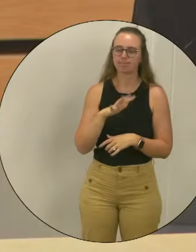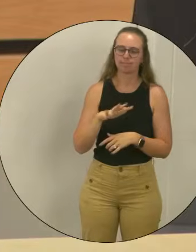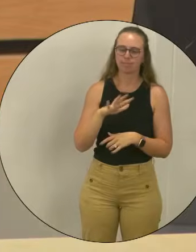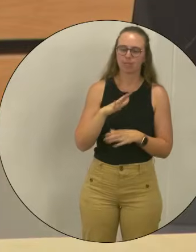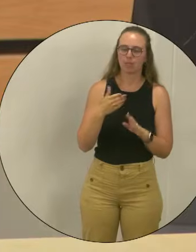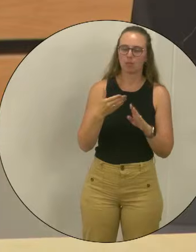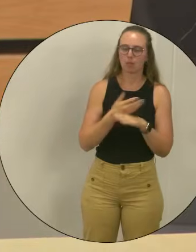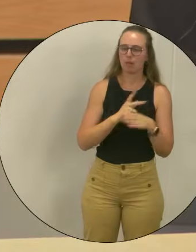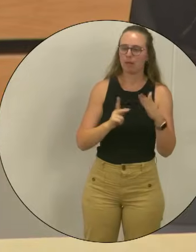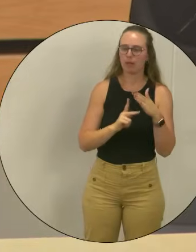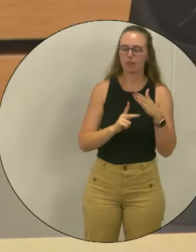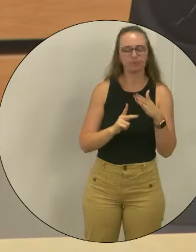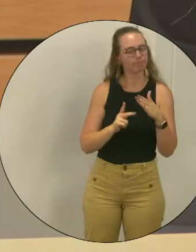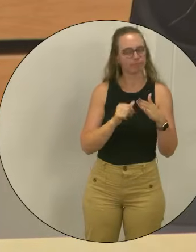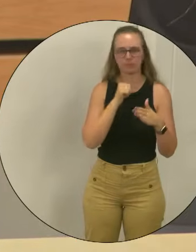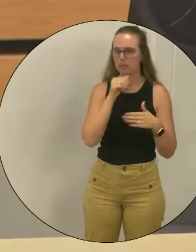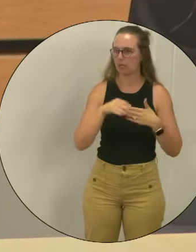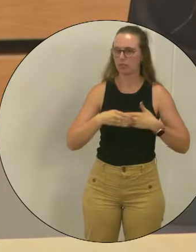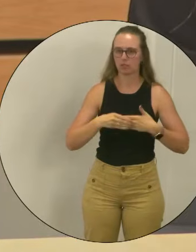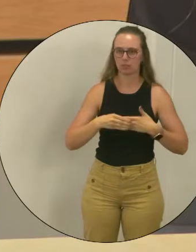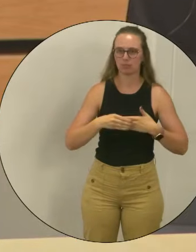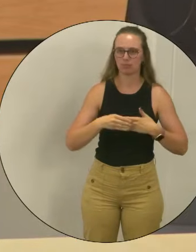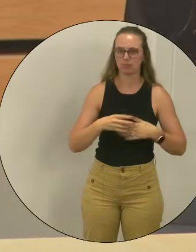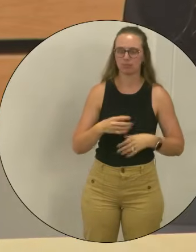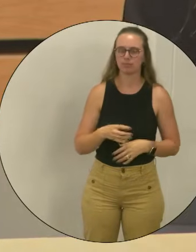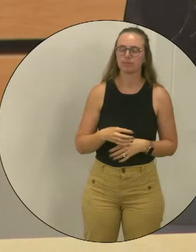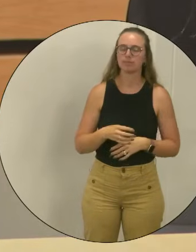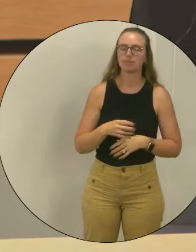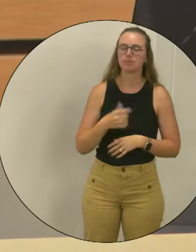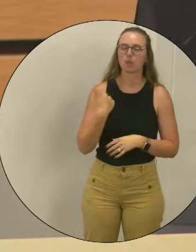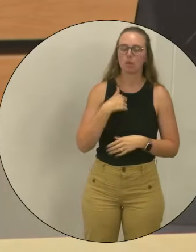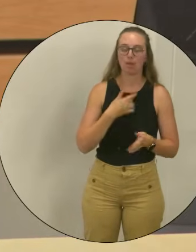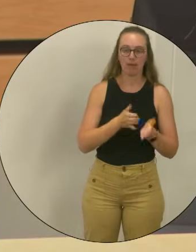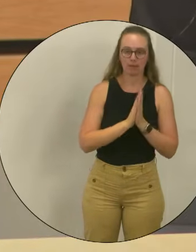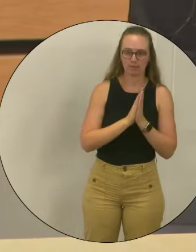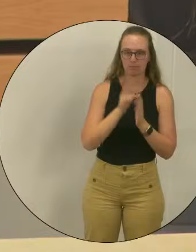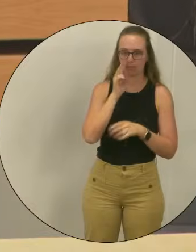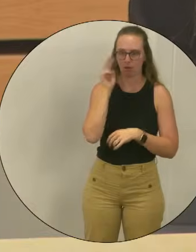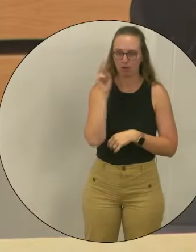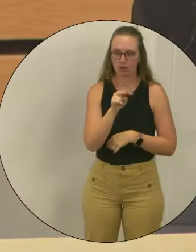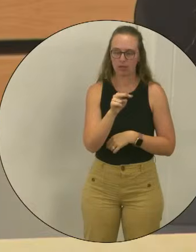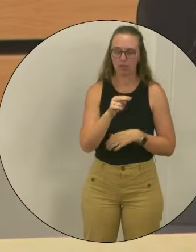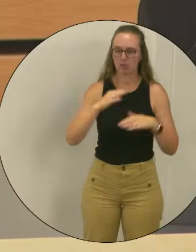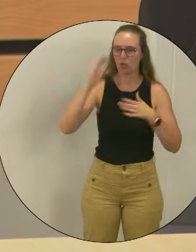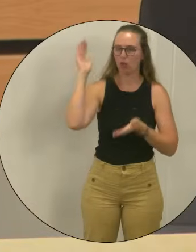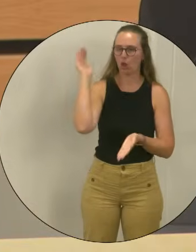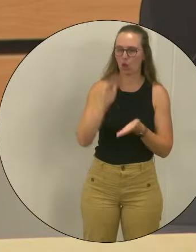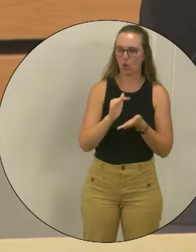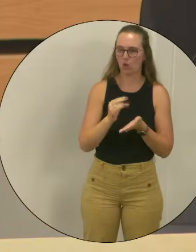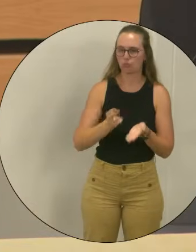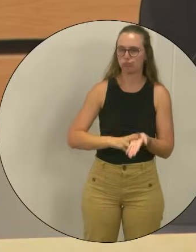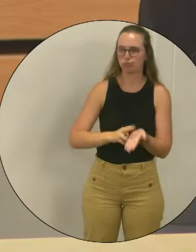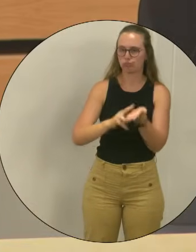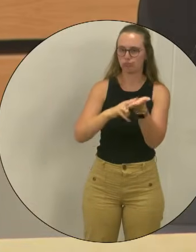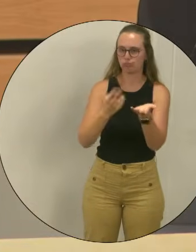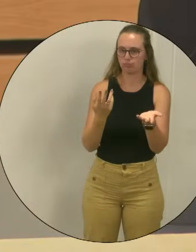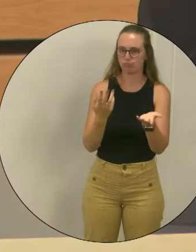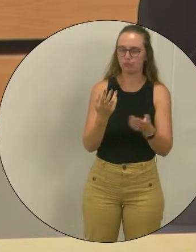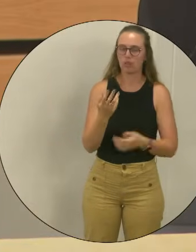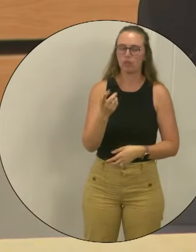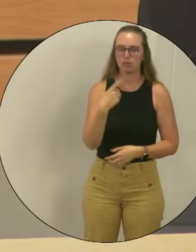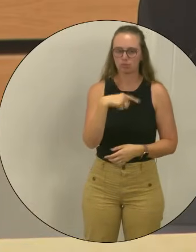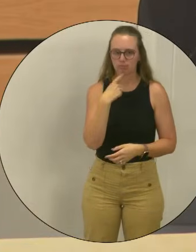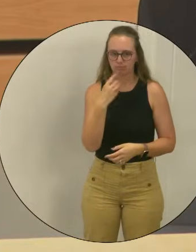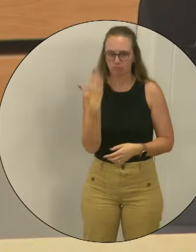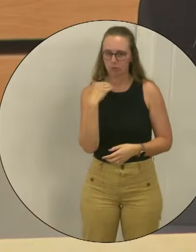is non-negotiable is because we are asking and looking at our low enrollment. And if you've said